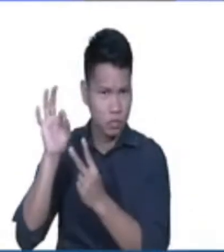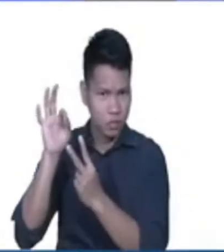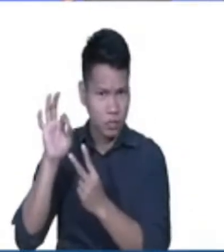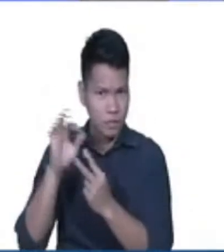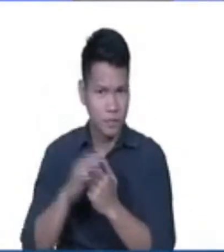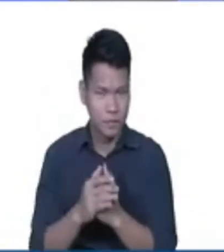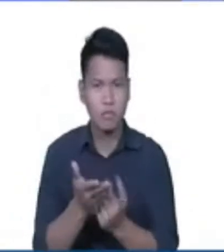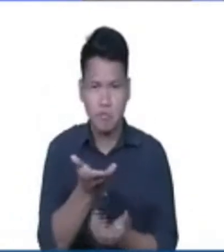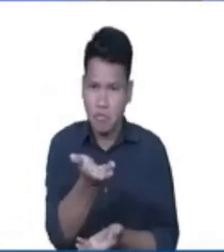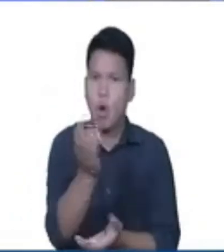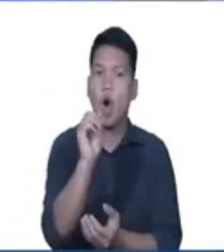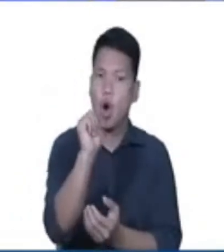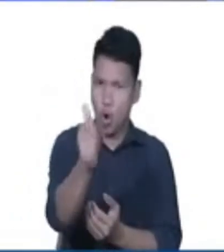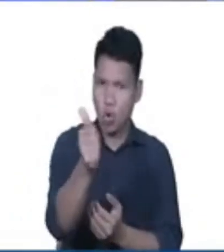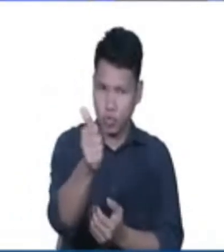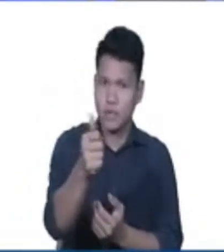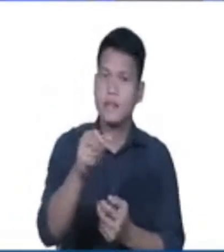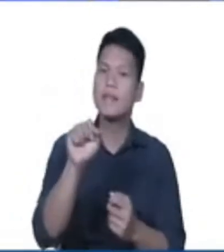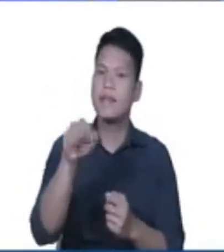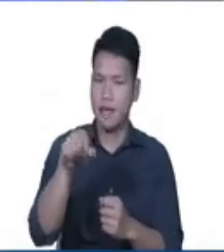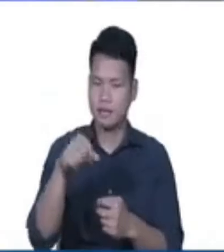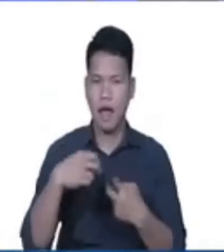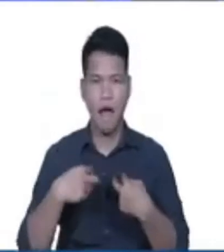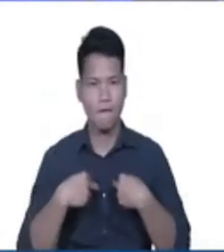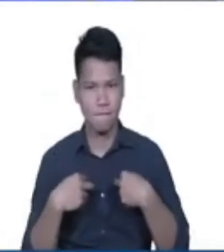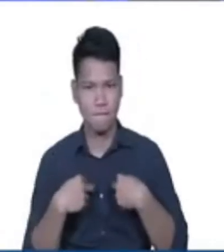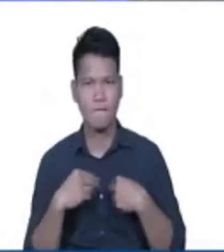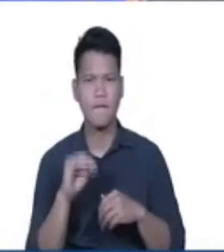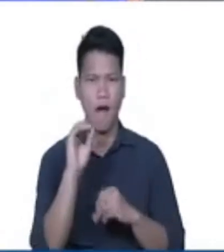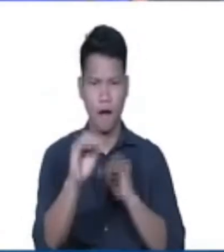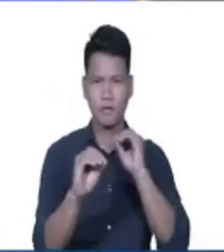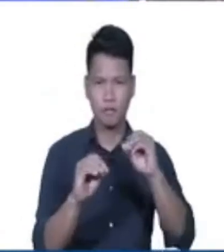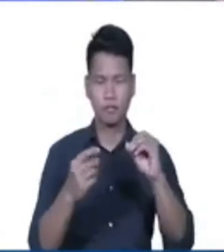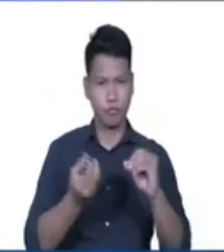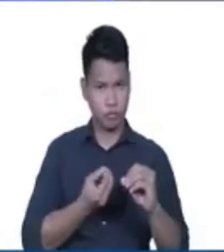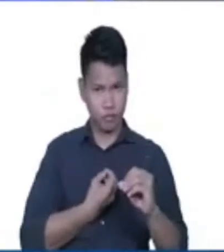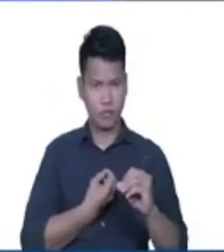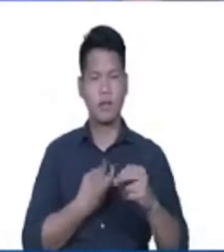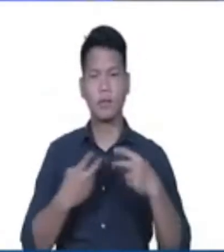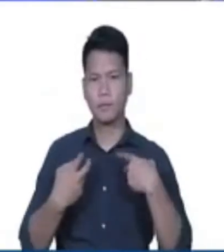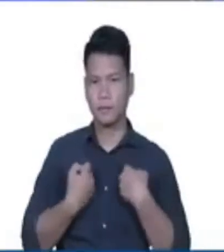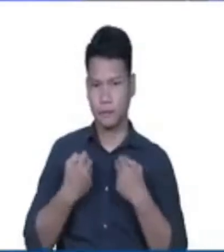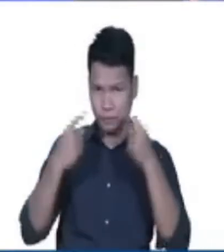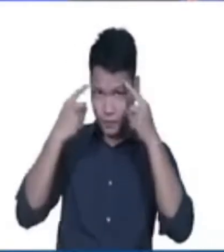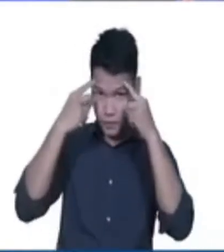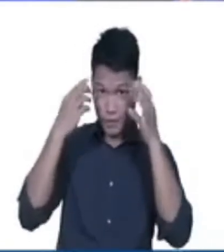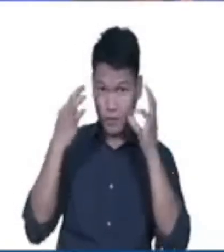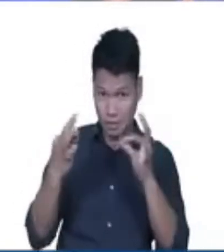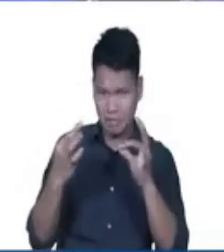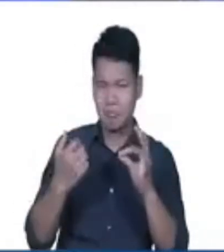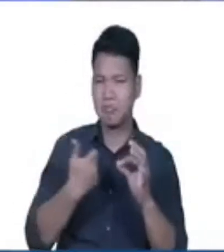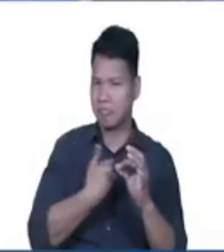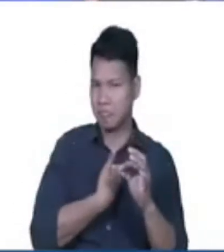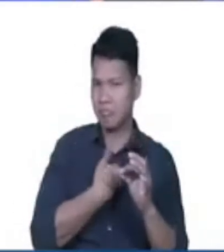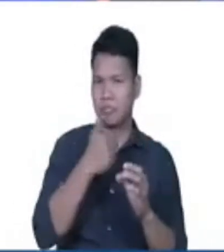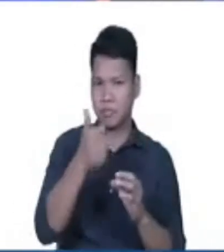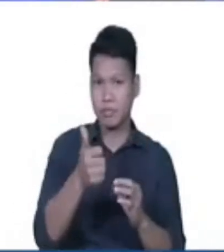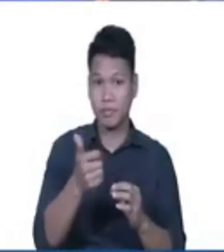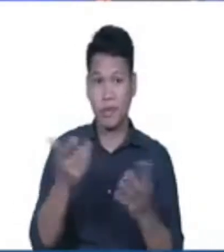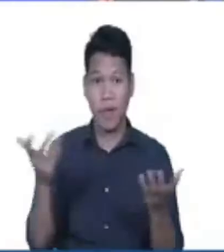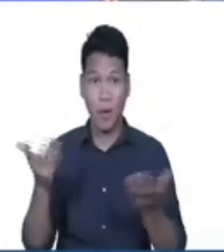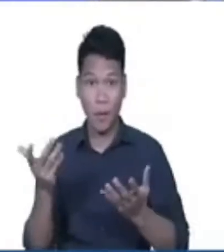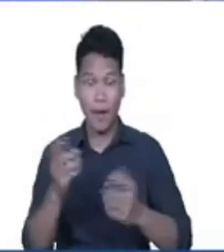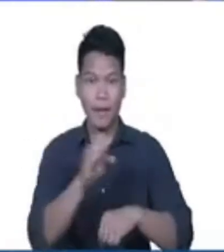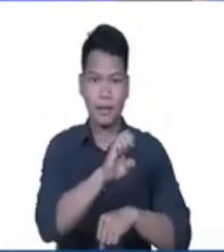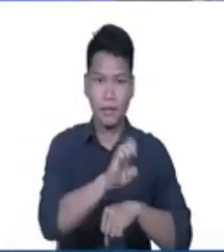pumili. Meron po tayong freedom na gagawa ng ating sariling disisyon. Kaya nga't doon sa harde ng Eden.